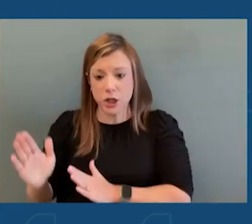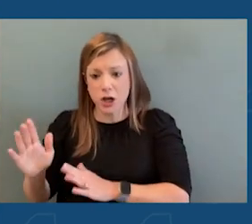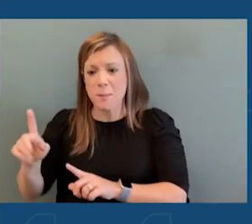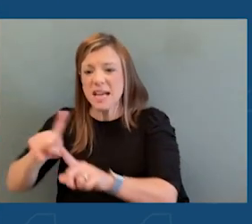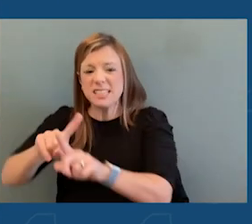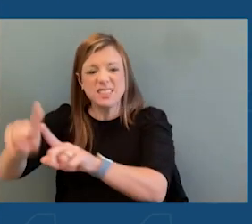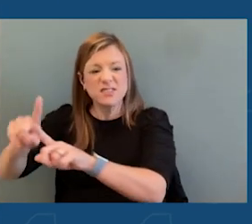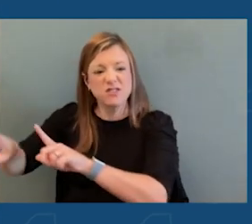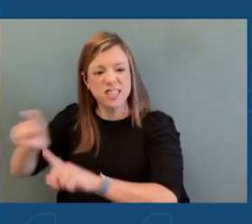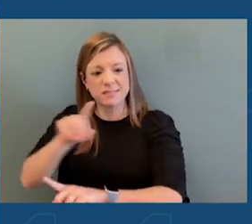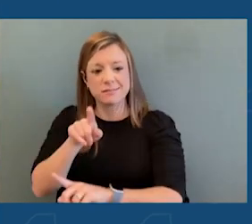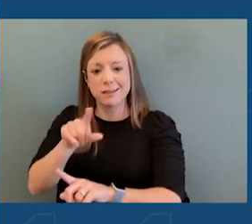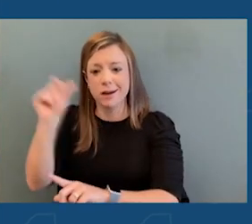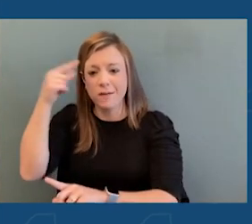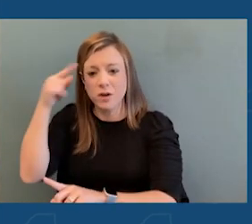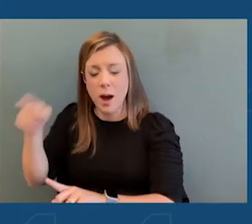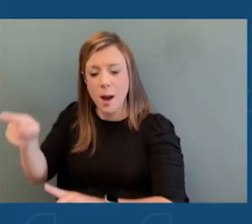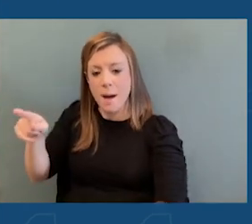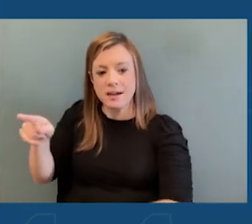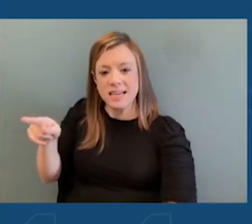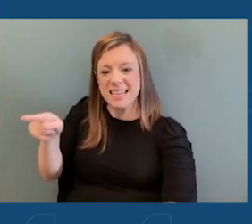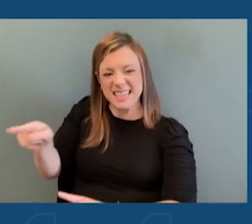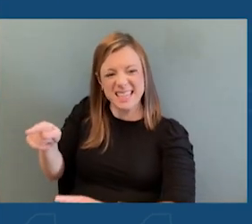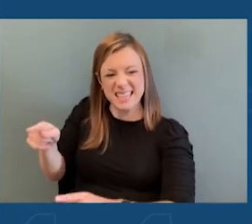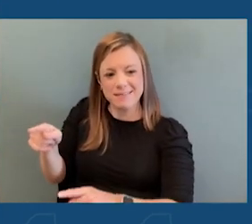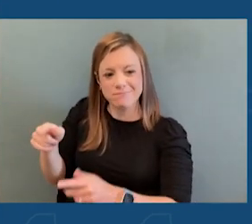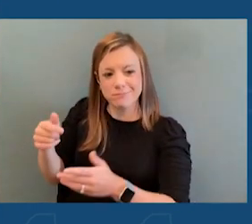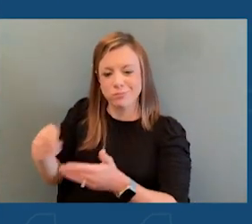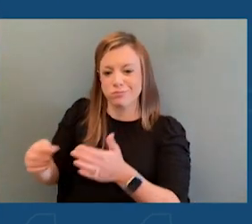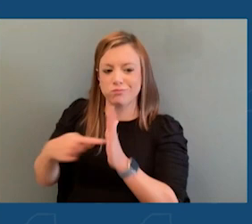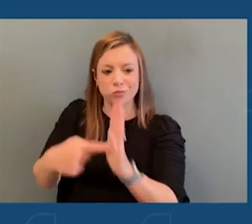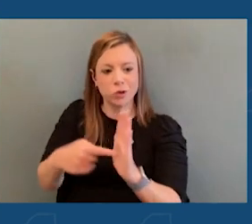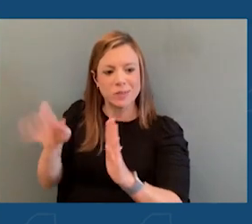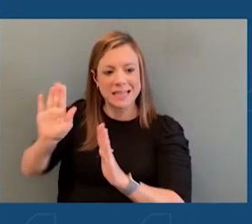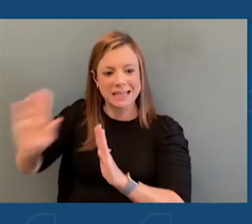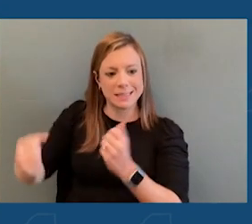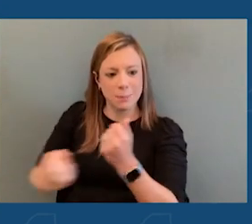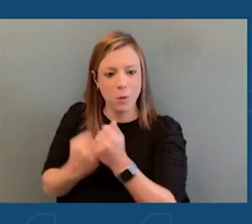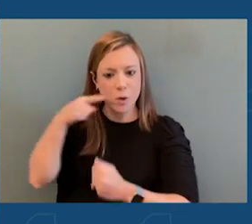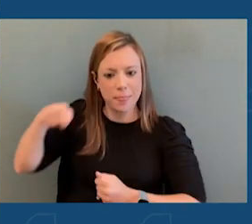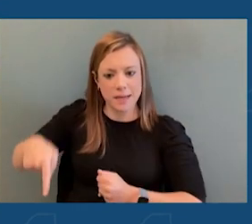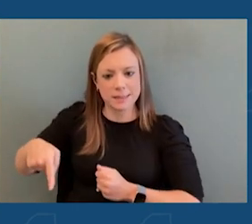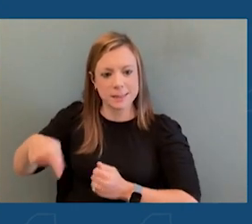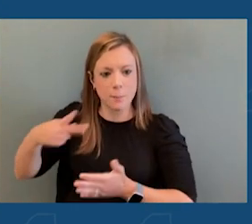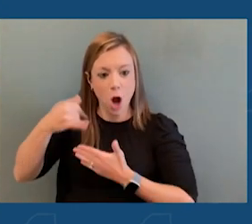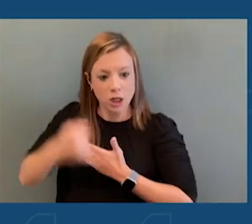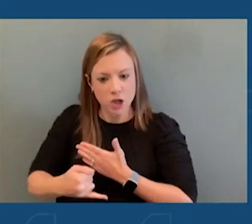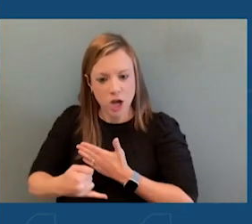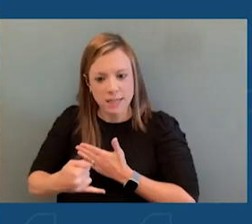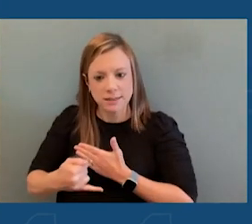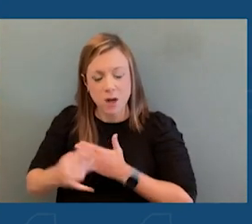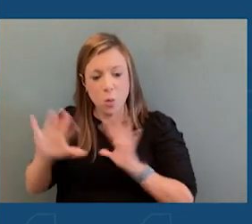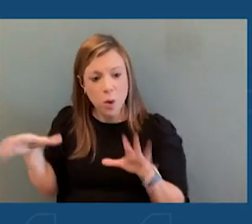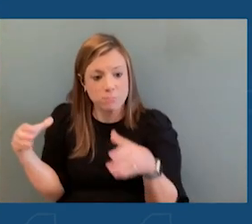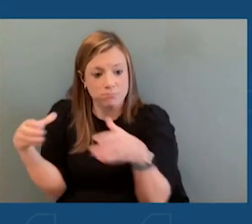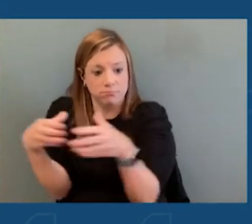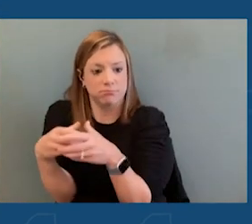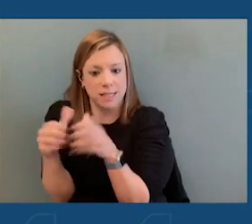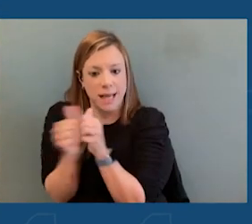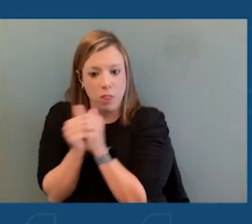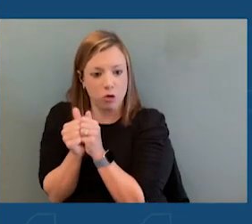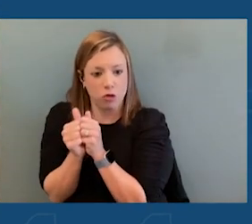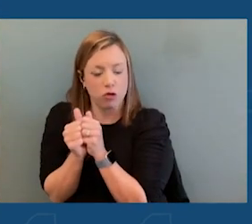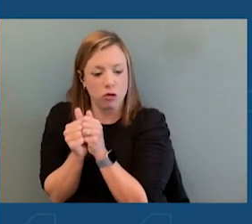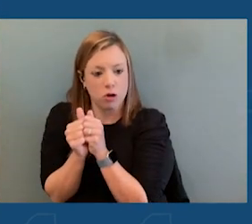extends his support for this project as well. When we're all together, when we bond together, things like this